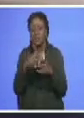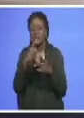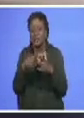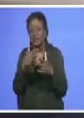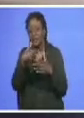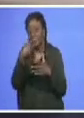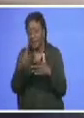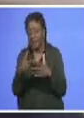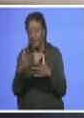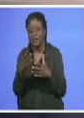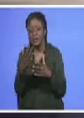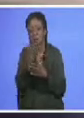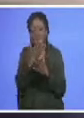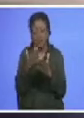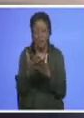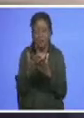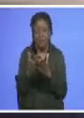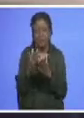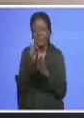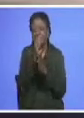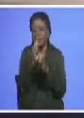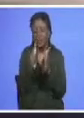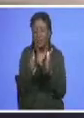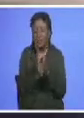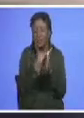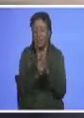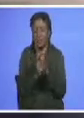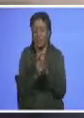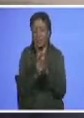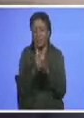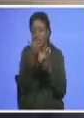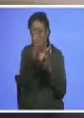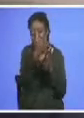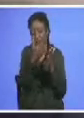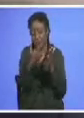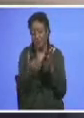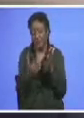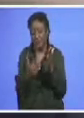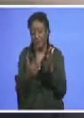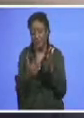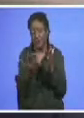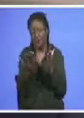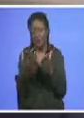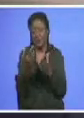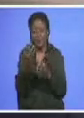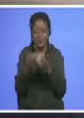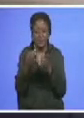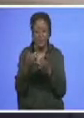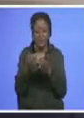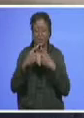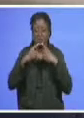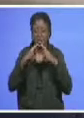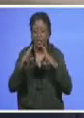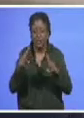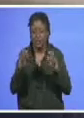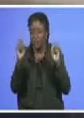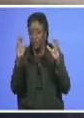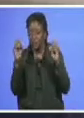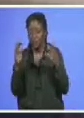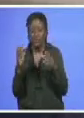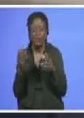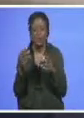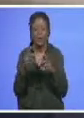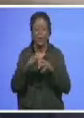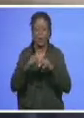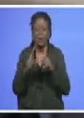framework, whether it's a declaration of emergency or under a statutory framework. But in any event,